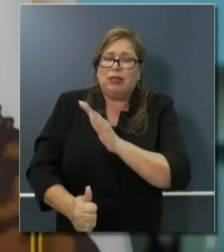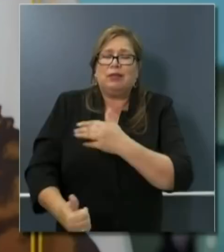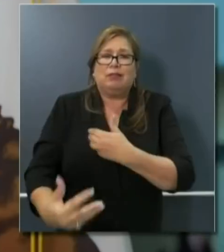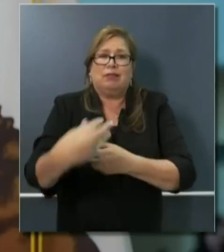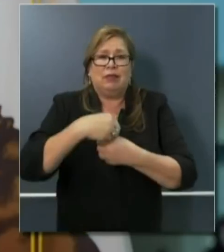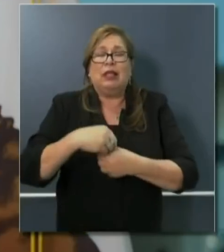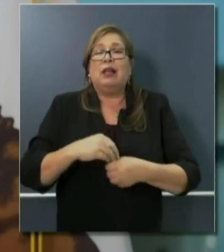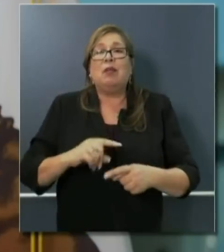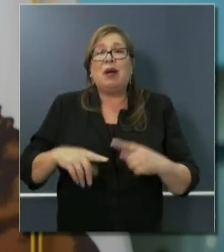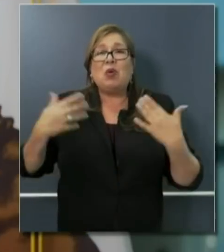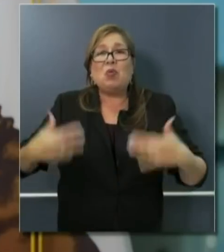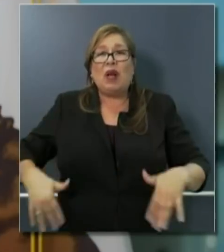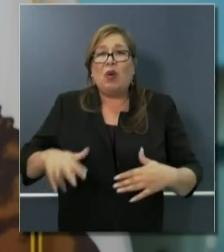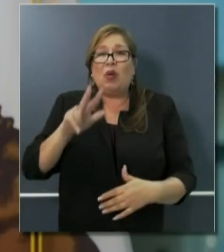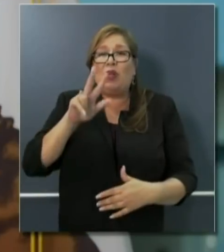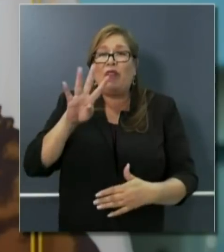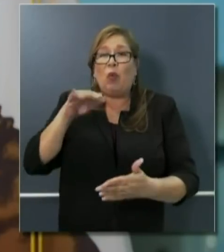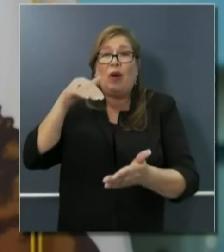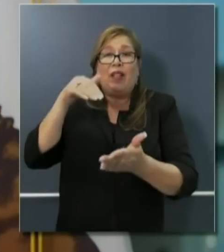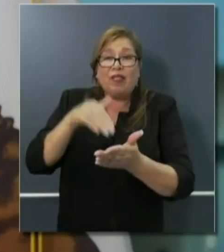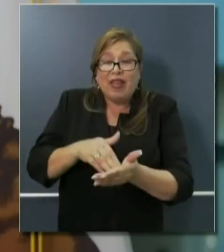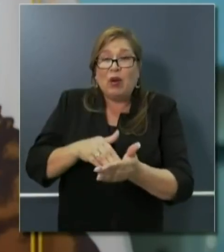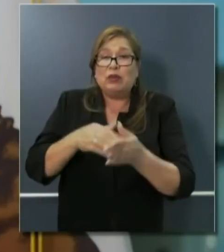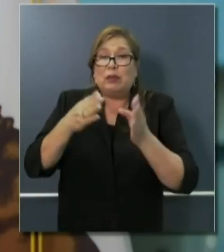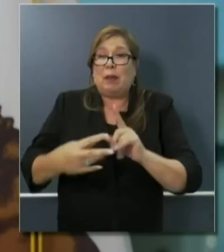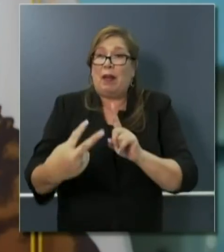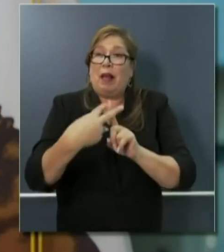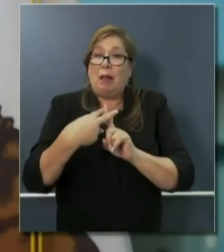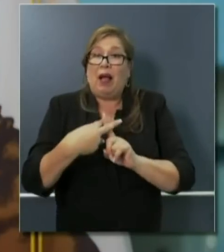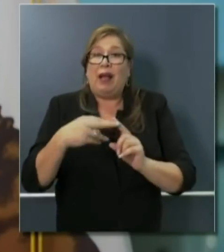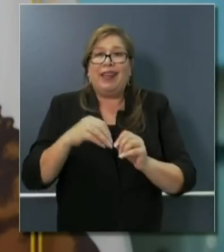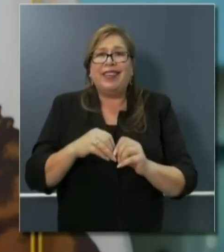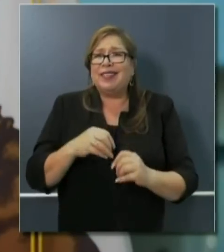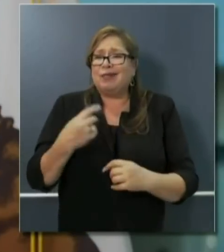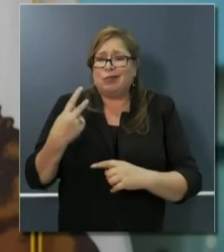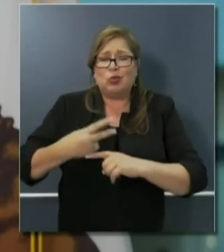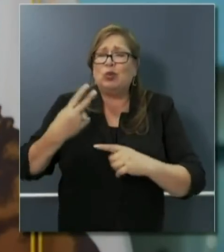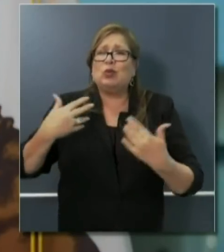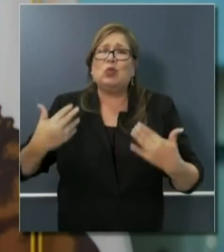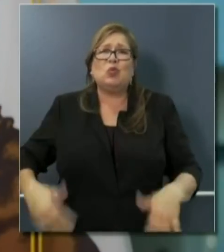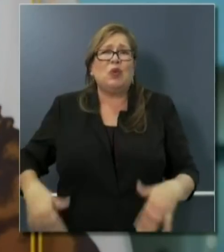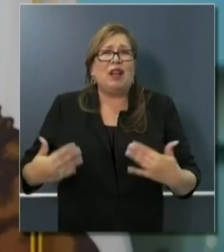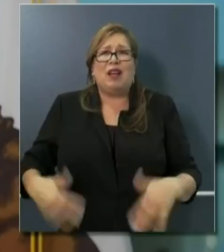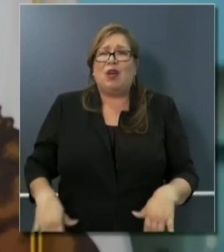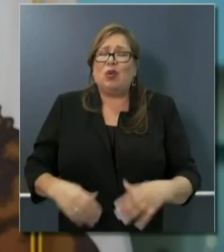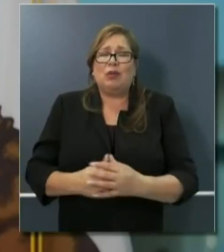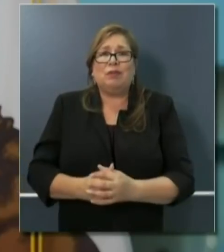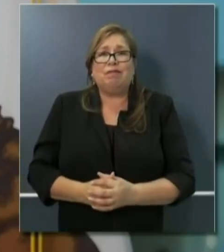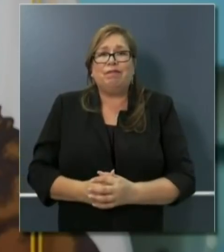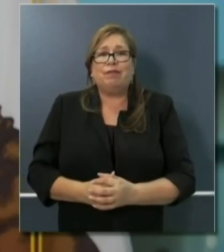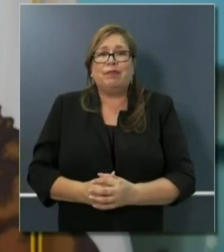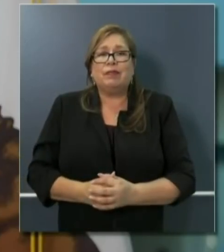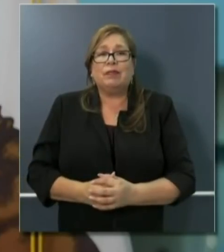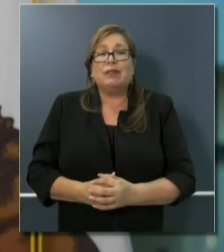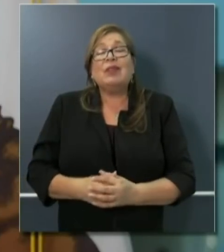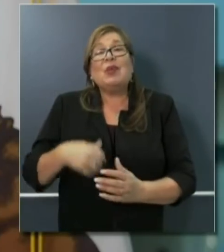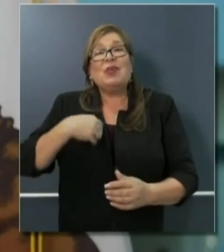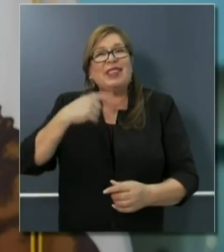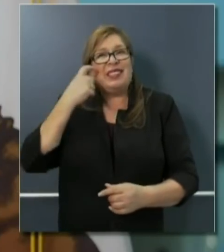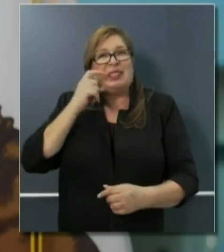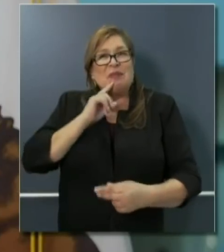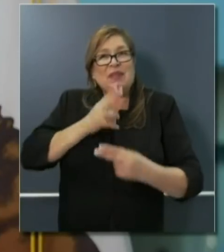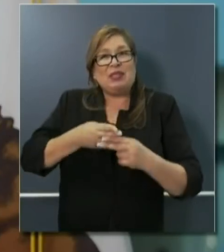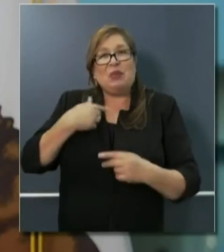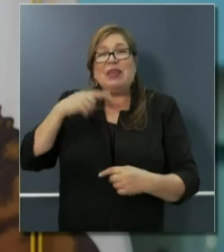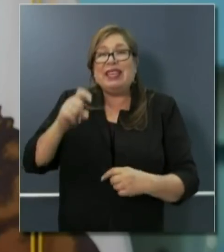strong in just 48 hours just is another example of people meeting the moment. And when I said we need more Googles, Linda Darling-Hammond